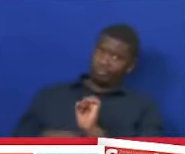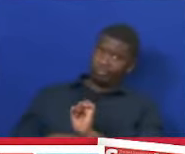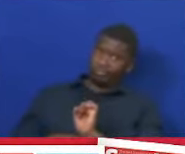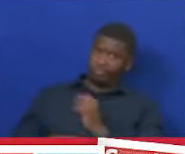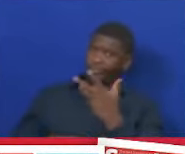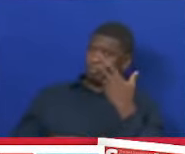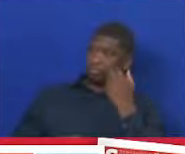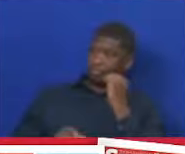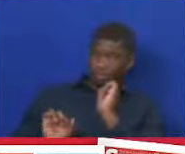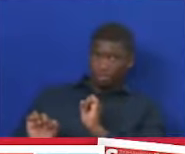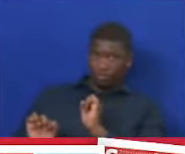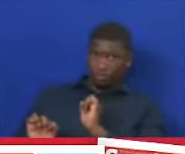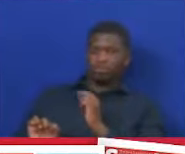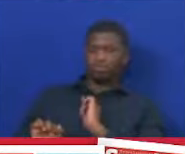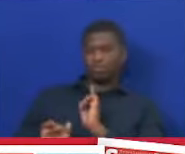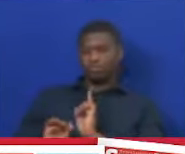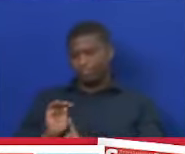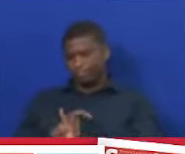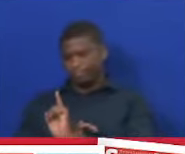there was Mr. Madlanga,